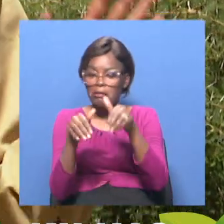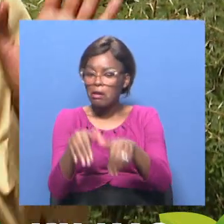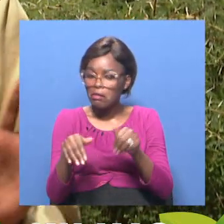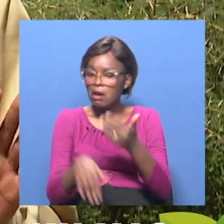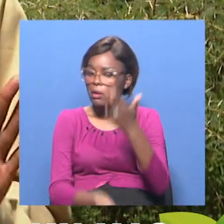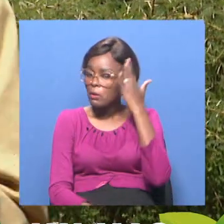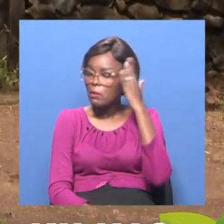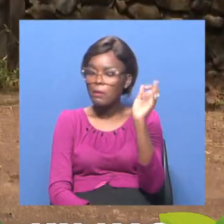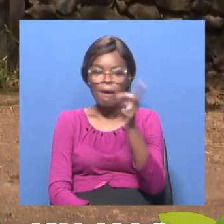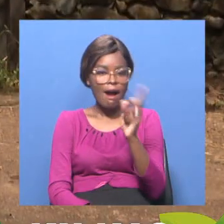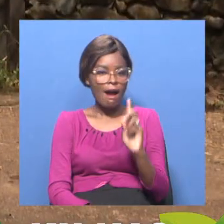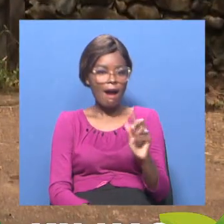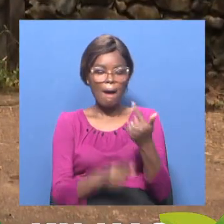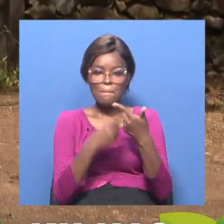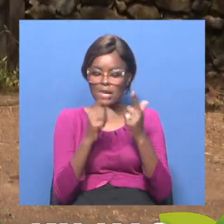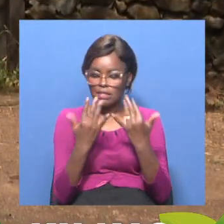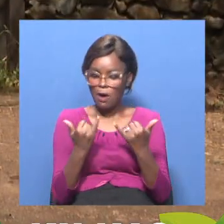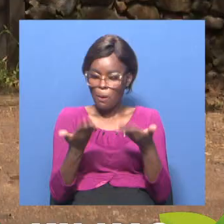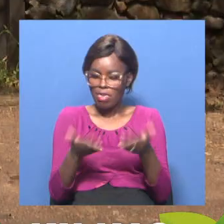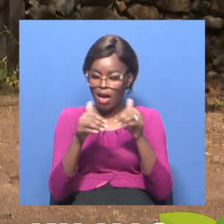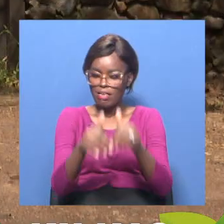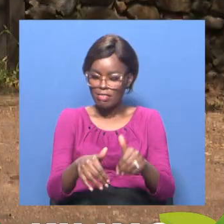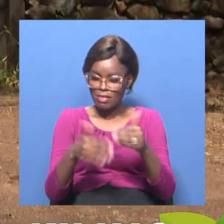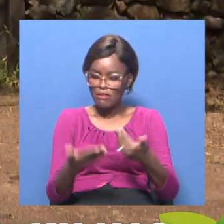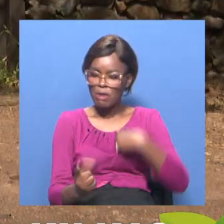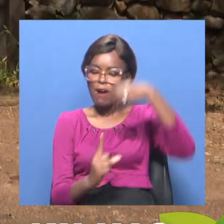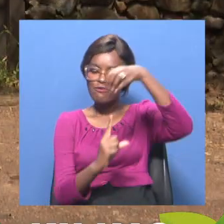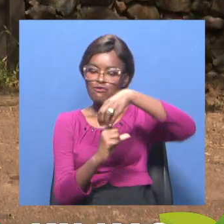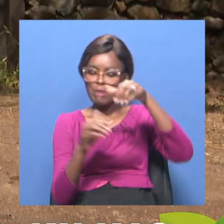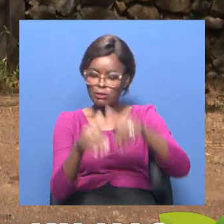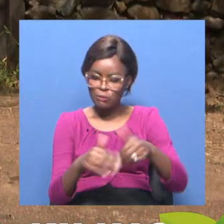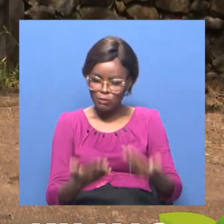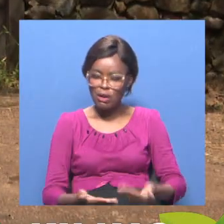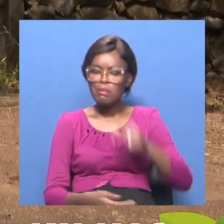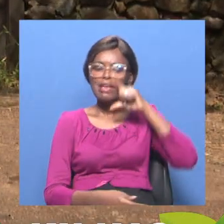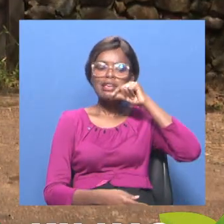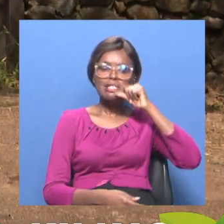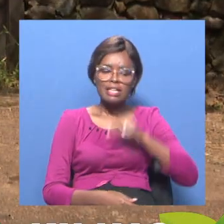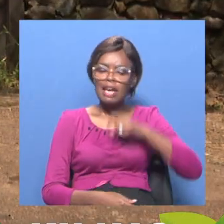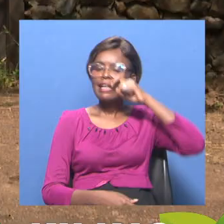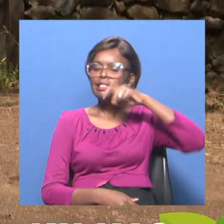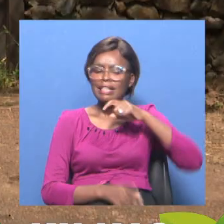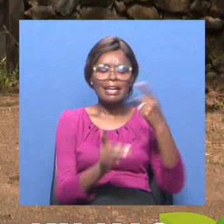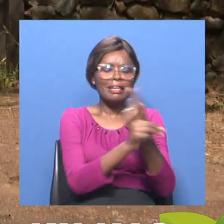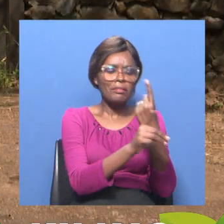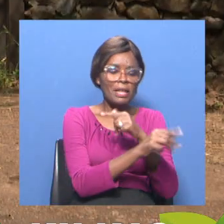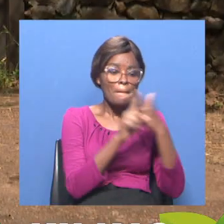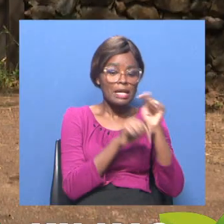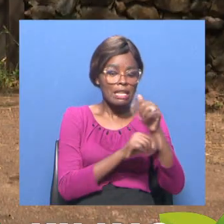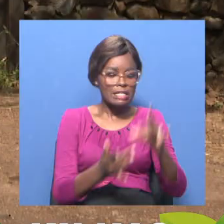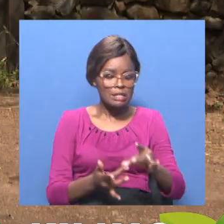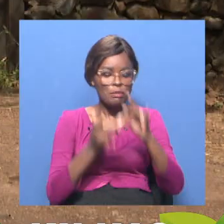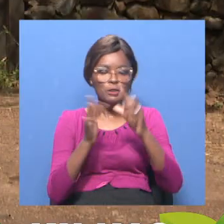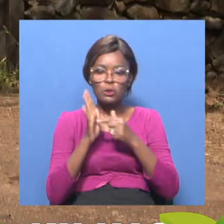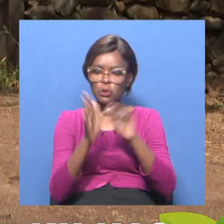that you're used to. Well, right here in this farm there is mushroom farming, there is poultry, name it. But this is a special